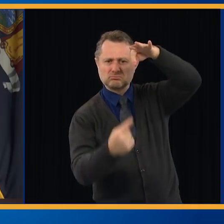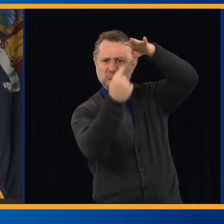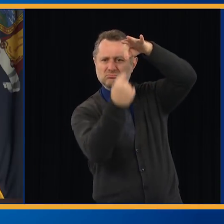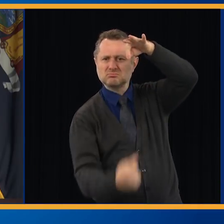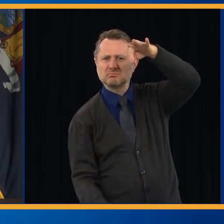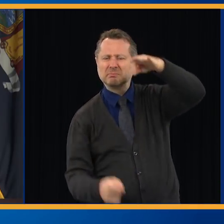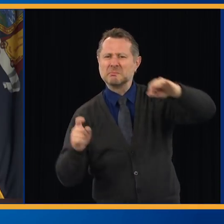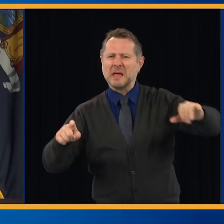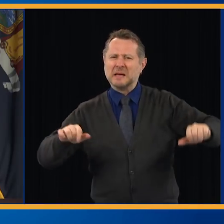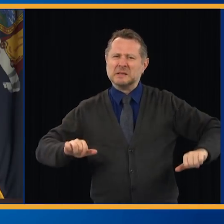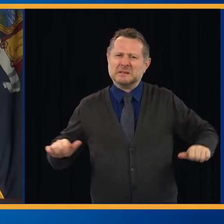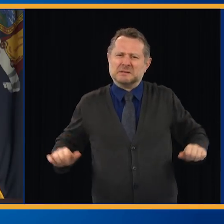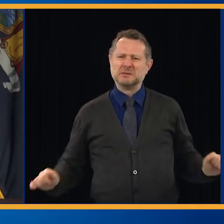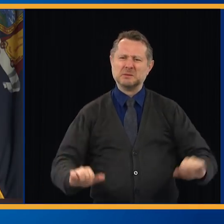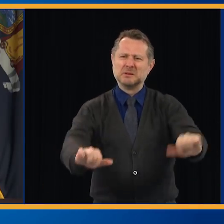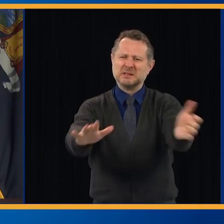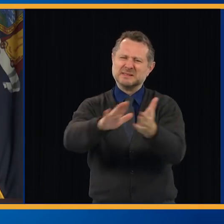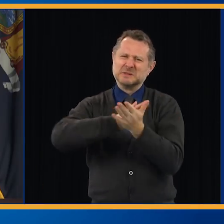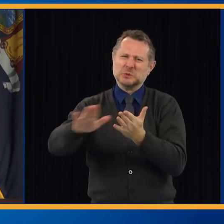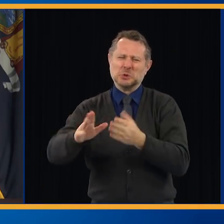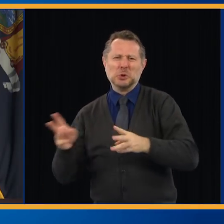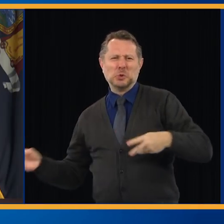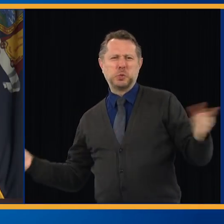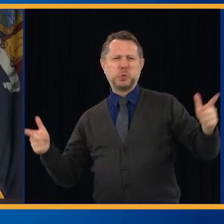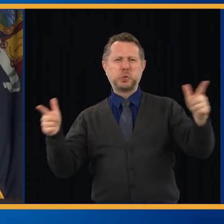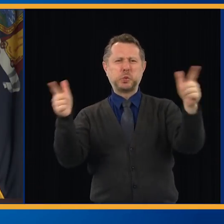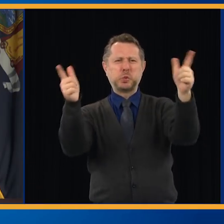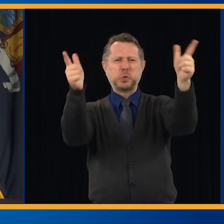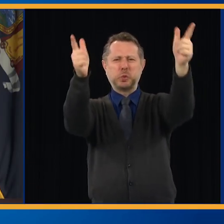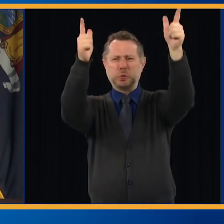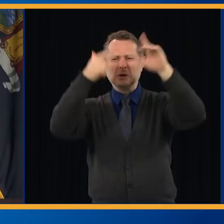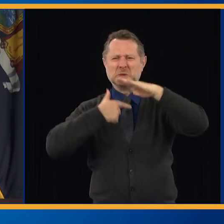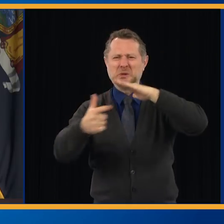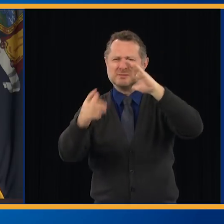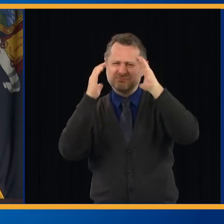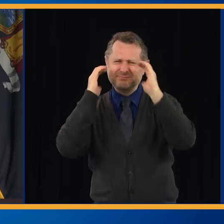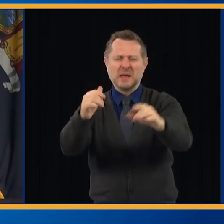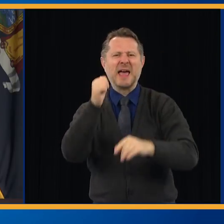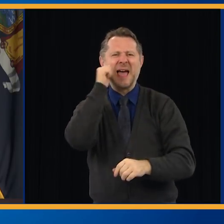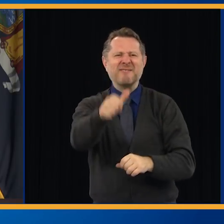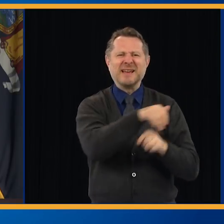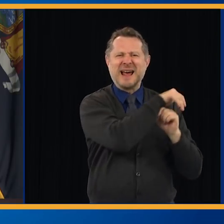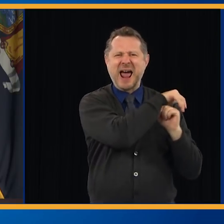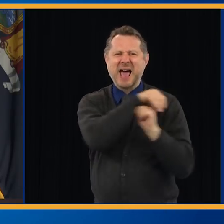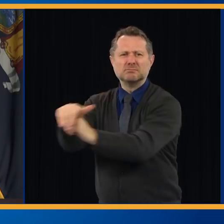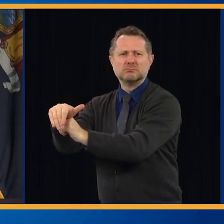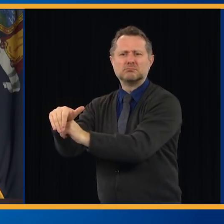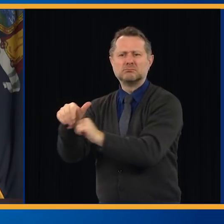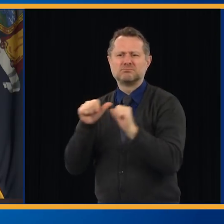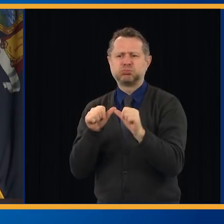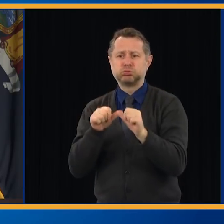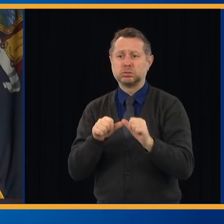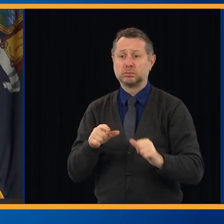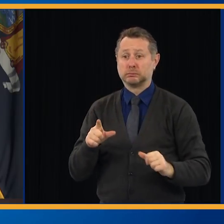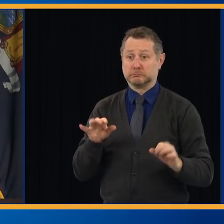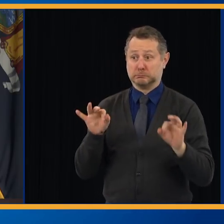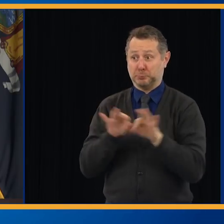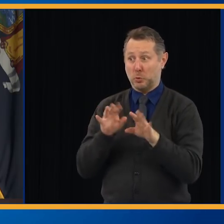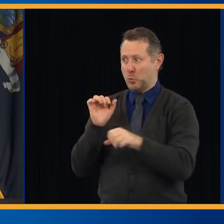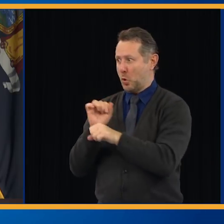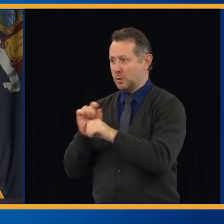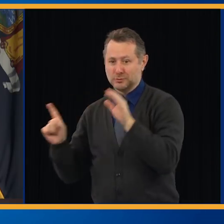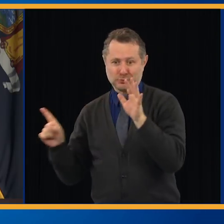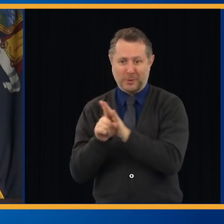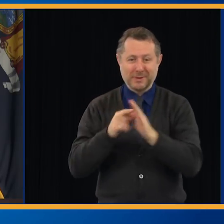train every night? Period. Any essential worker who shows up and gets on a train should know that